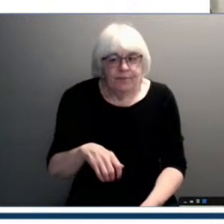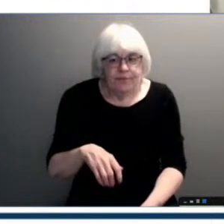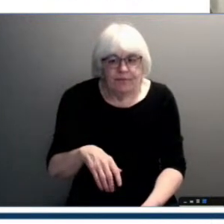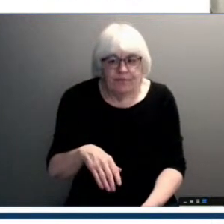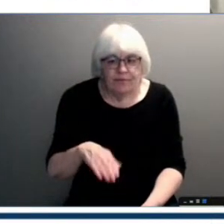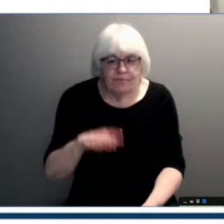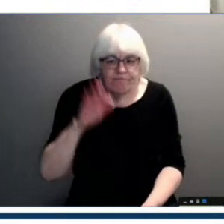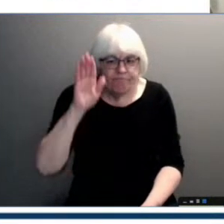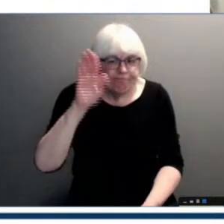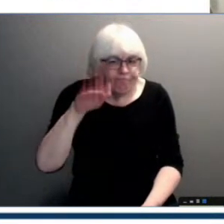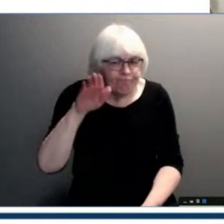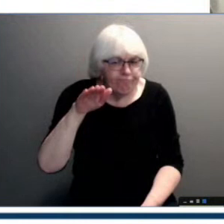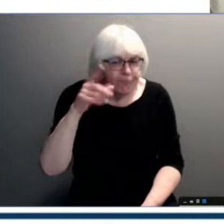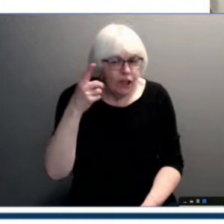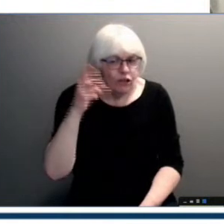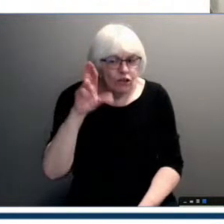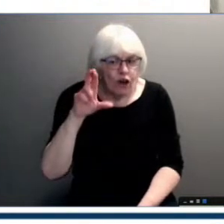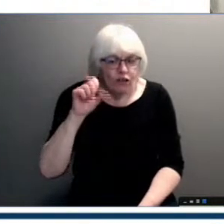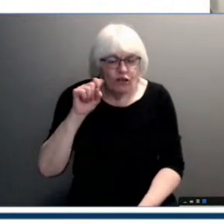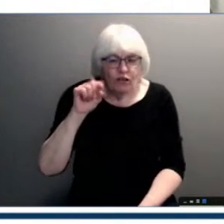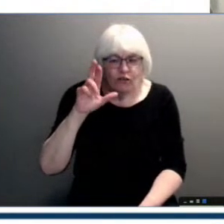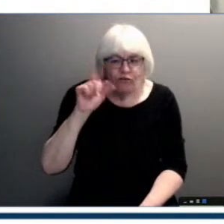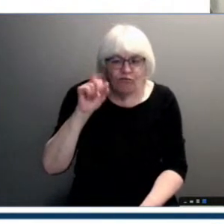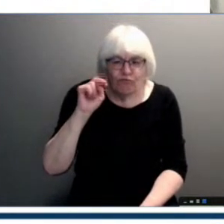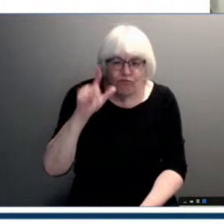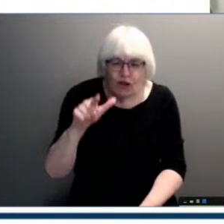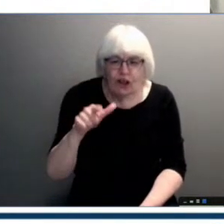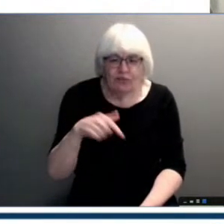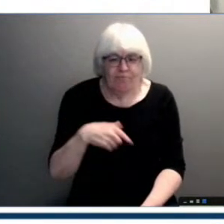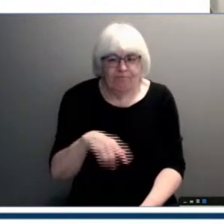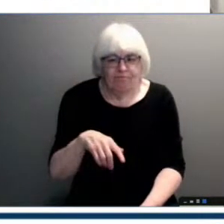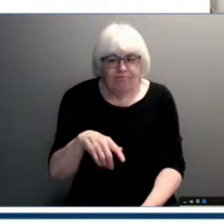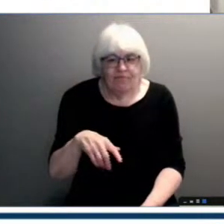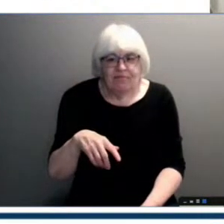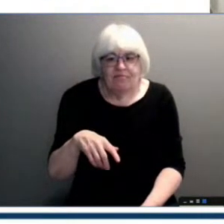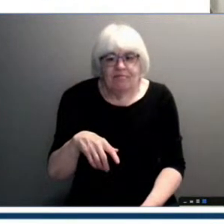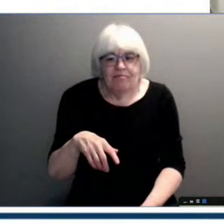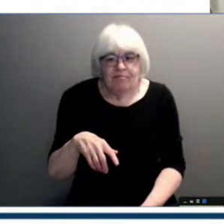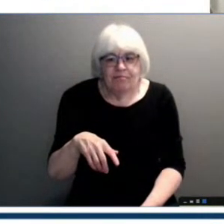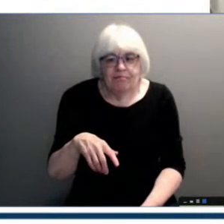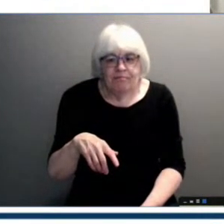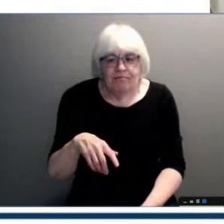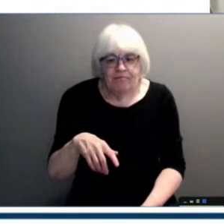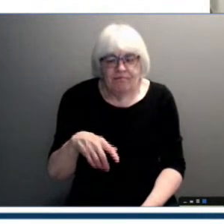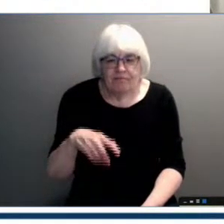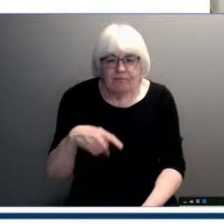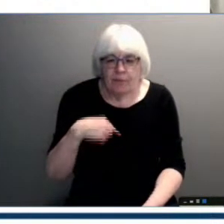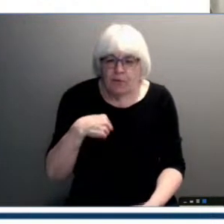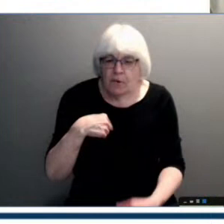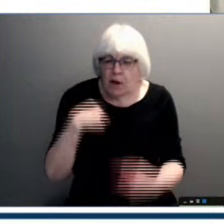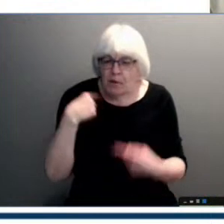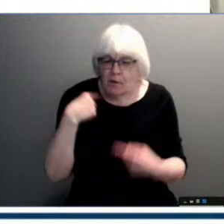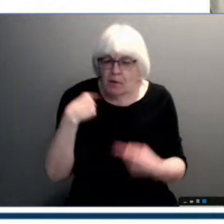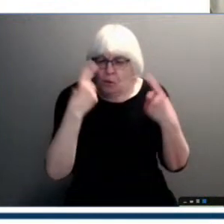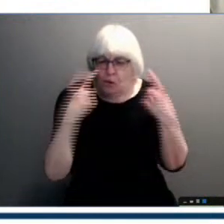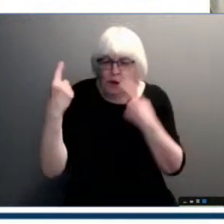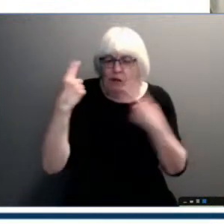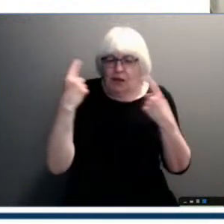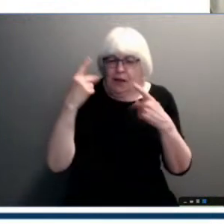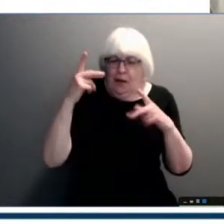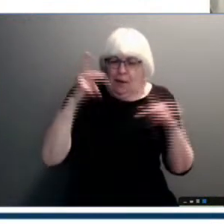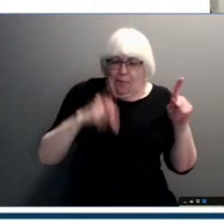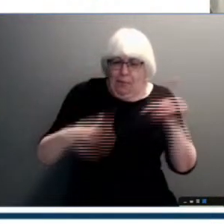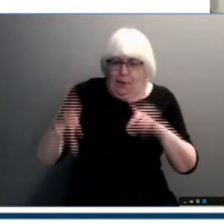essentially left more to their own devices if they test positive. Do you still have the people you